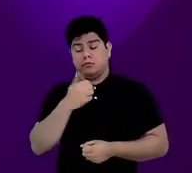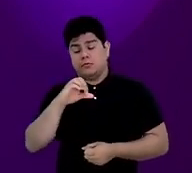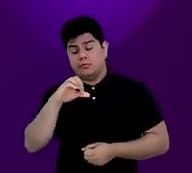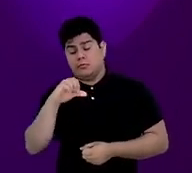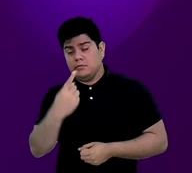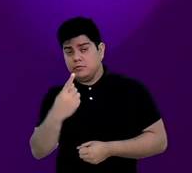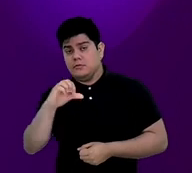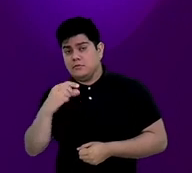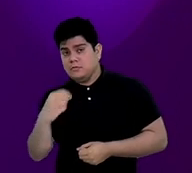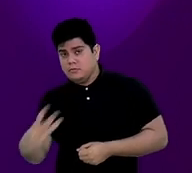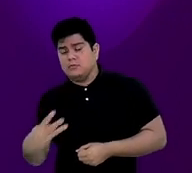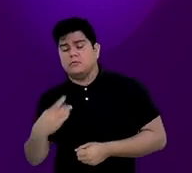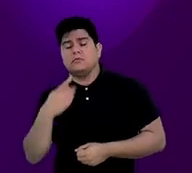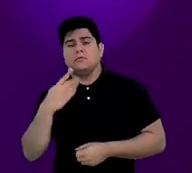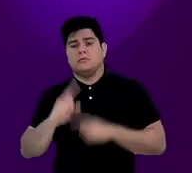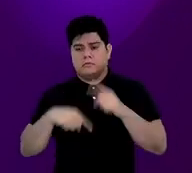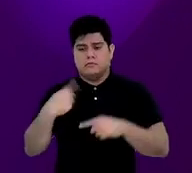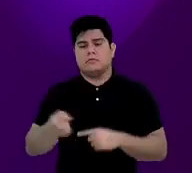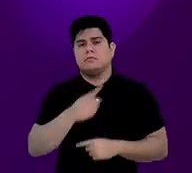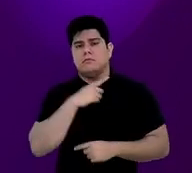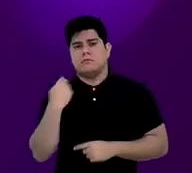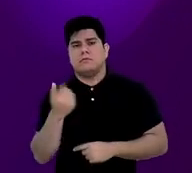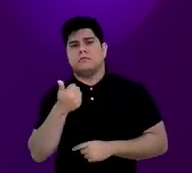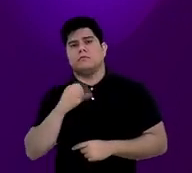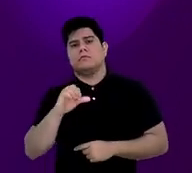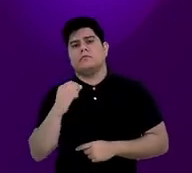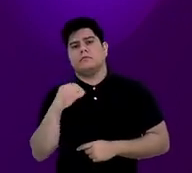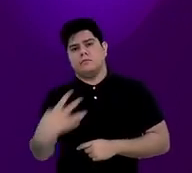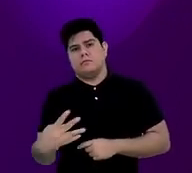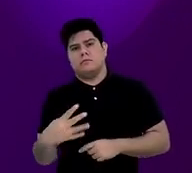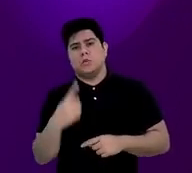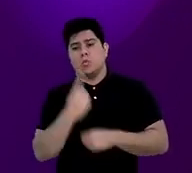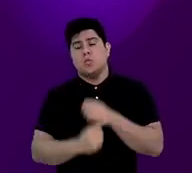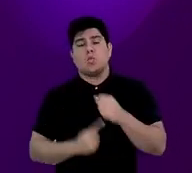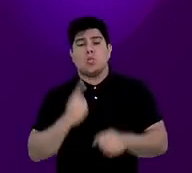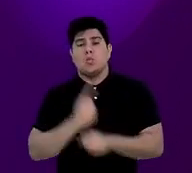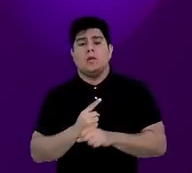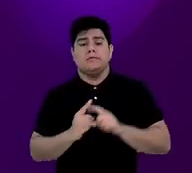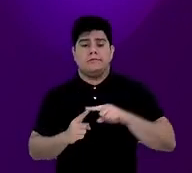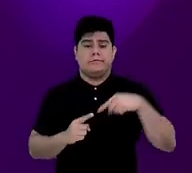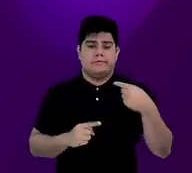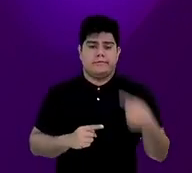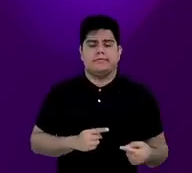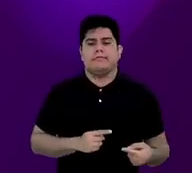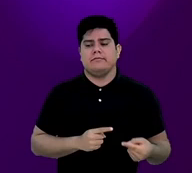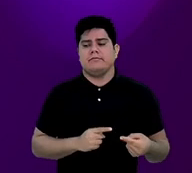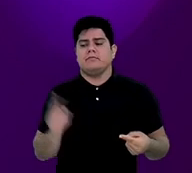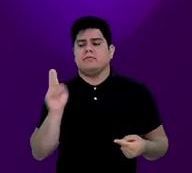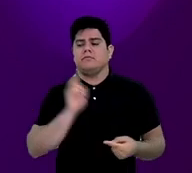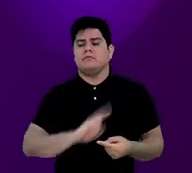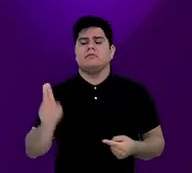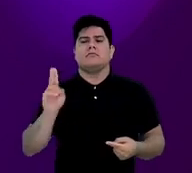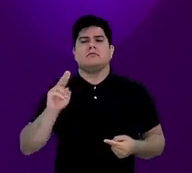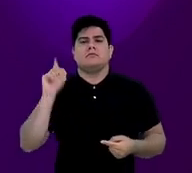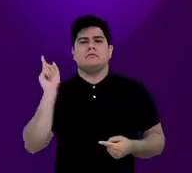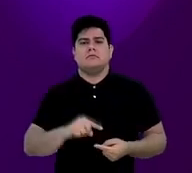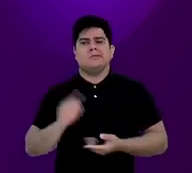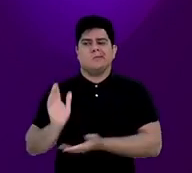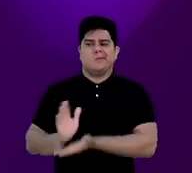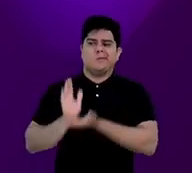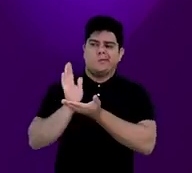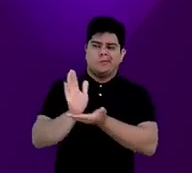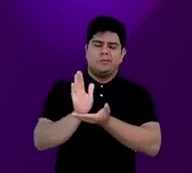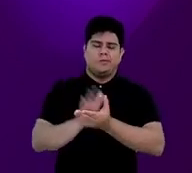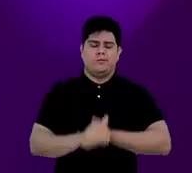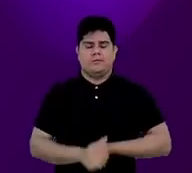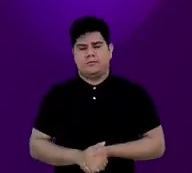Niemann-Pick's disease. And he had found that going out in the sunshine helped his disease, and this motivated